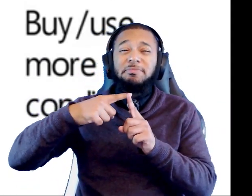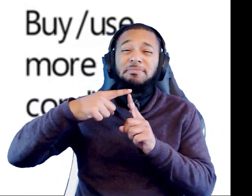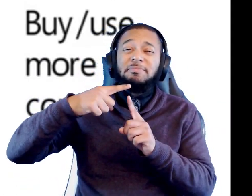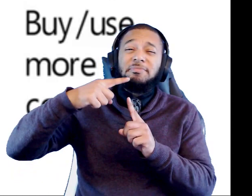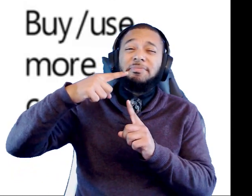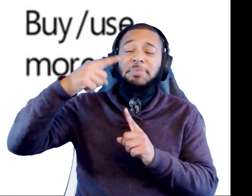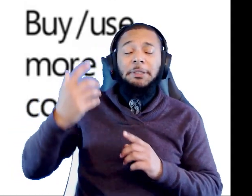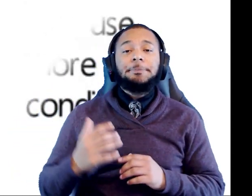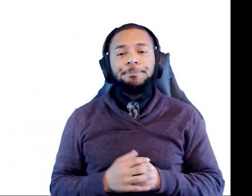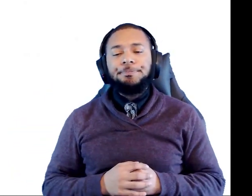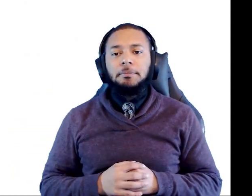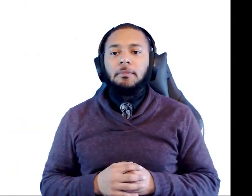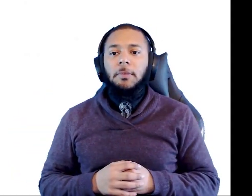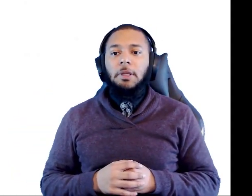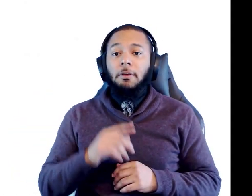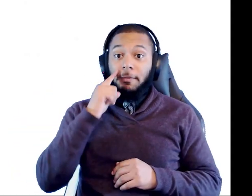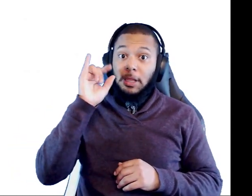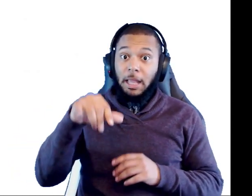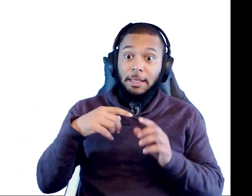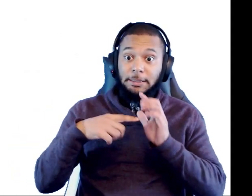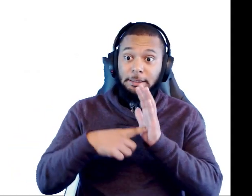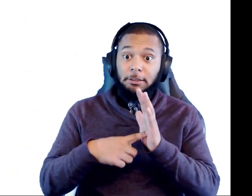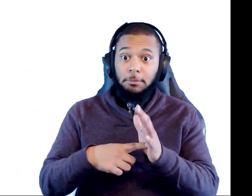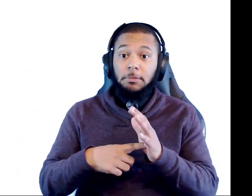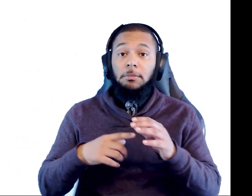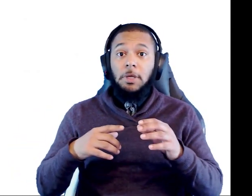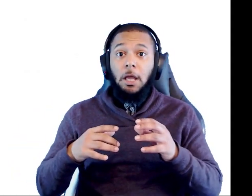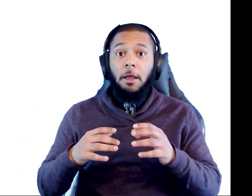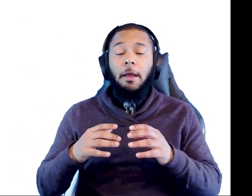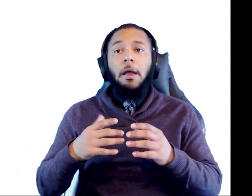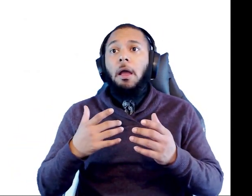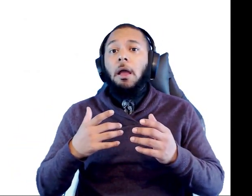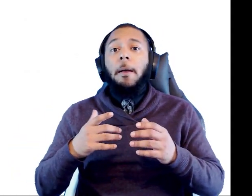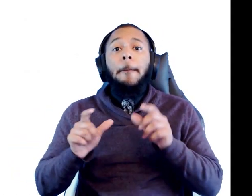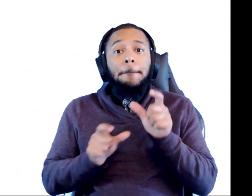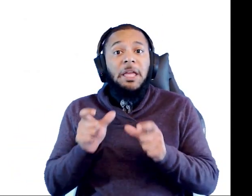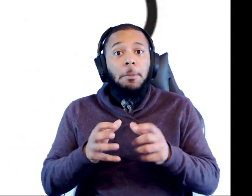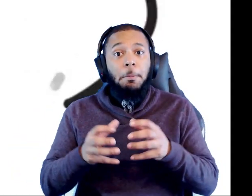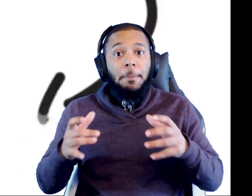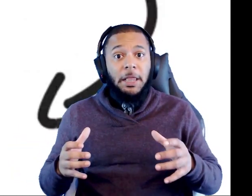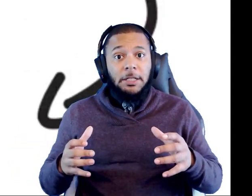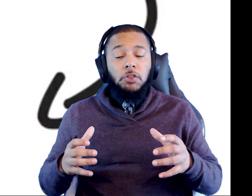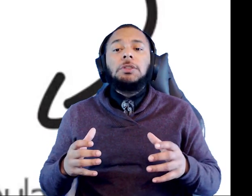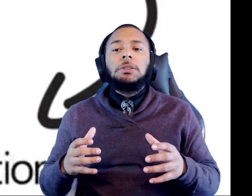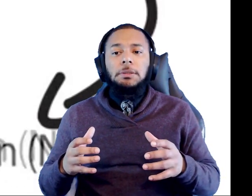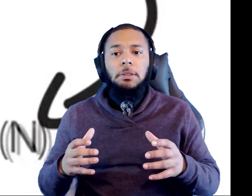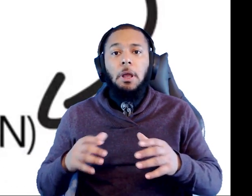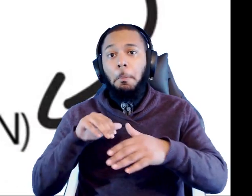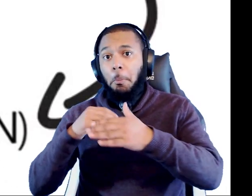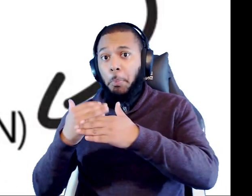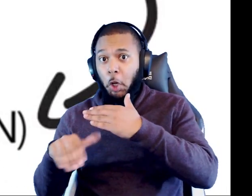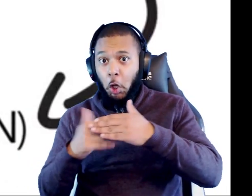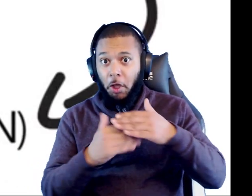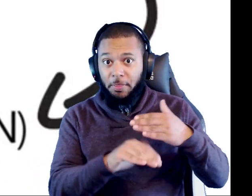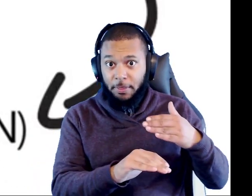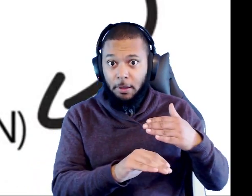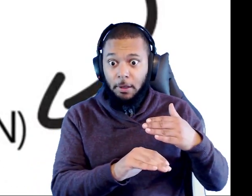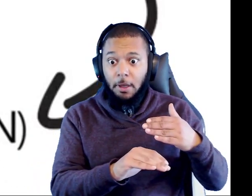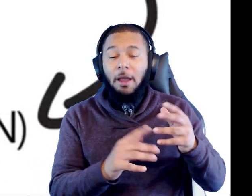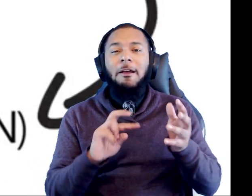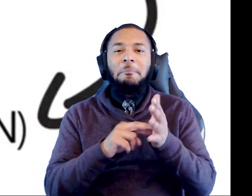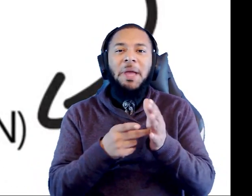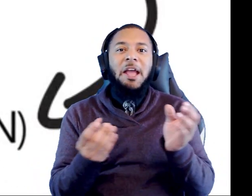and warmer. In this example of the human population, an increase in births increases the population. An increase